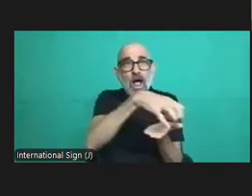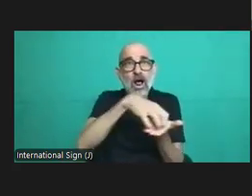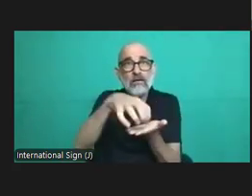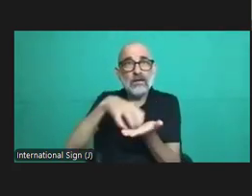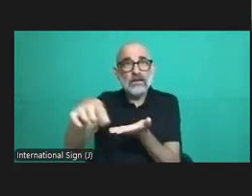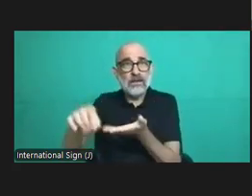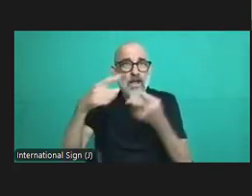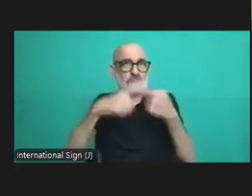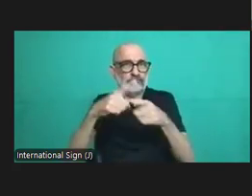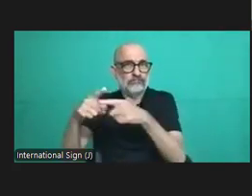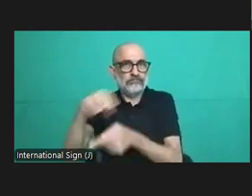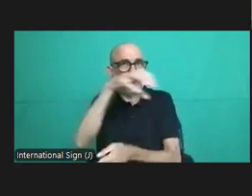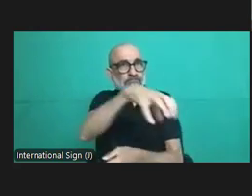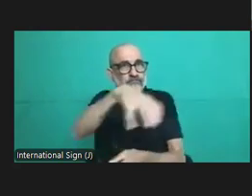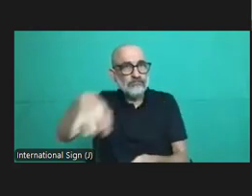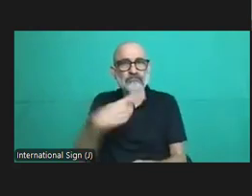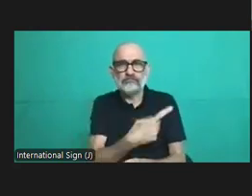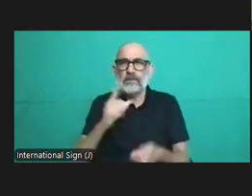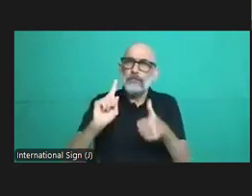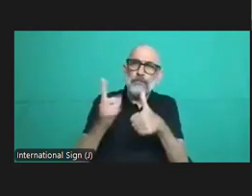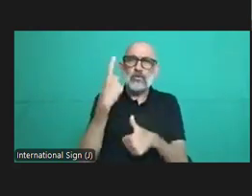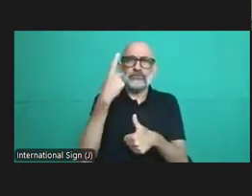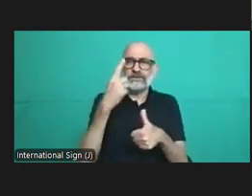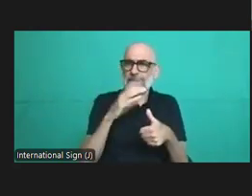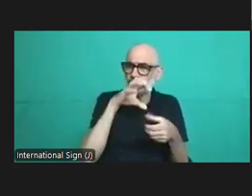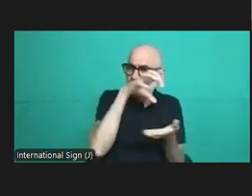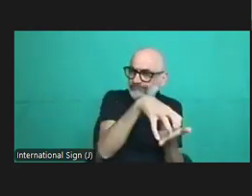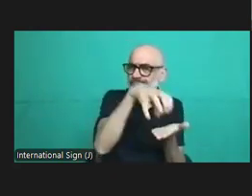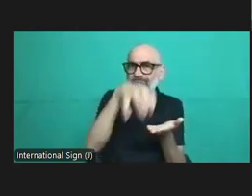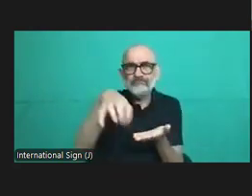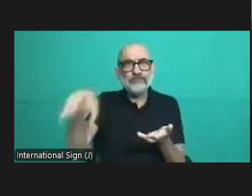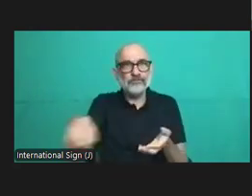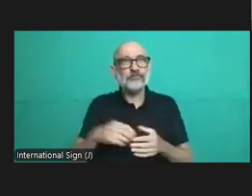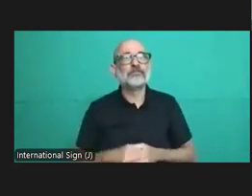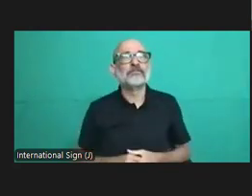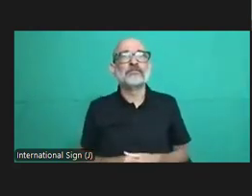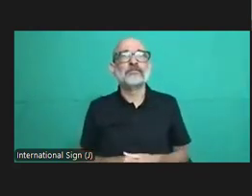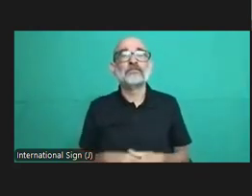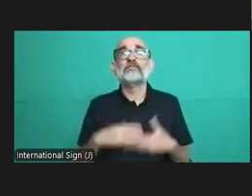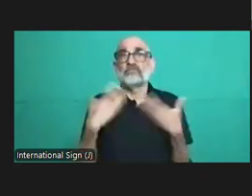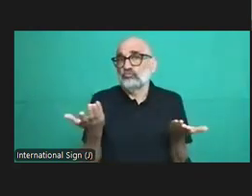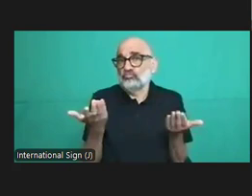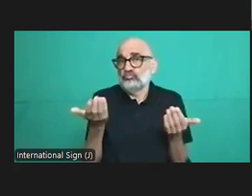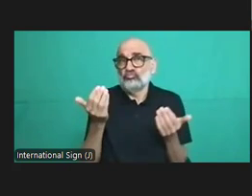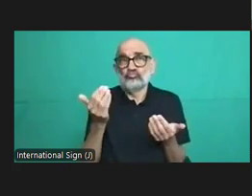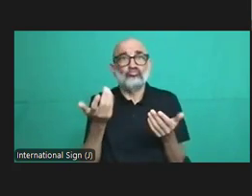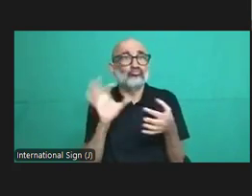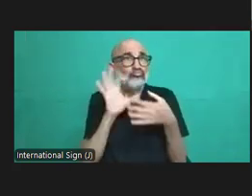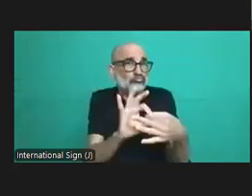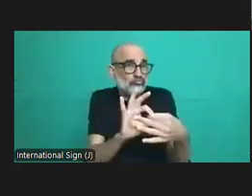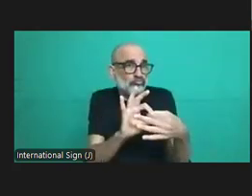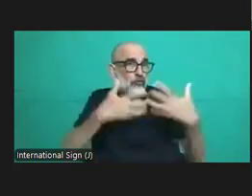essential public health functions. I will just mention 4 or 5 because, of course, there are different levels of priority and different levels